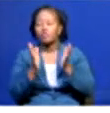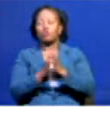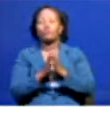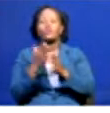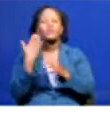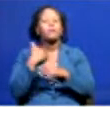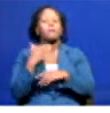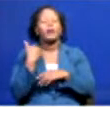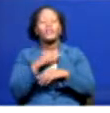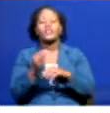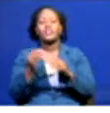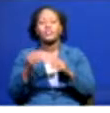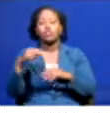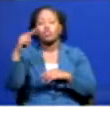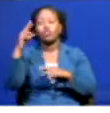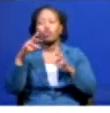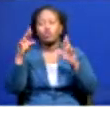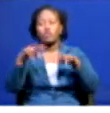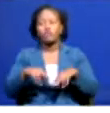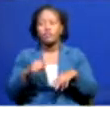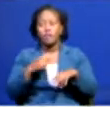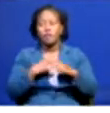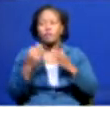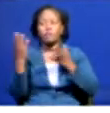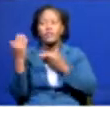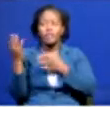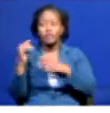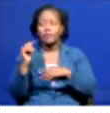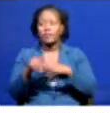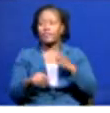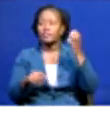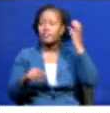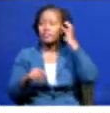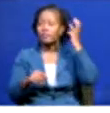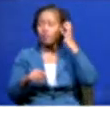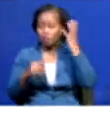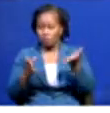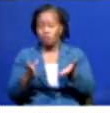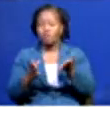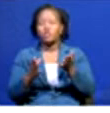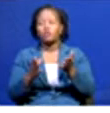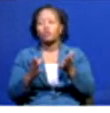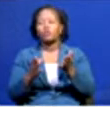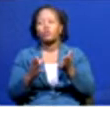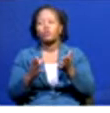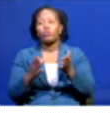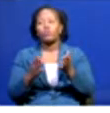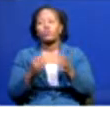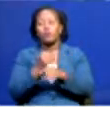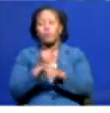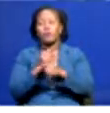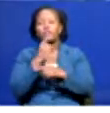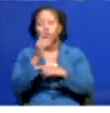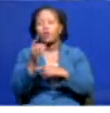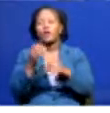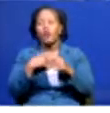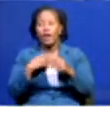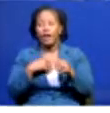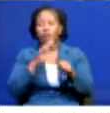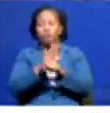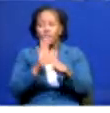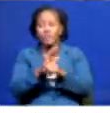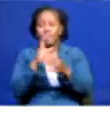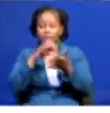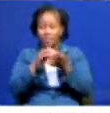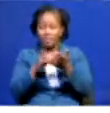Rift? I expect that this college will work on a postgraduate thesis to give